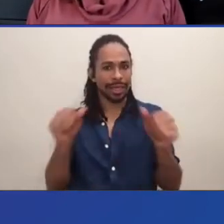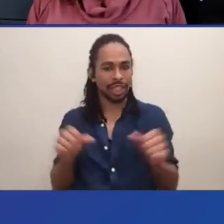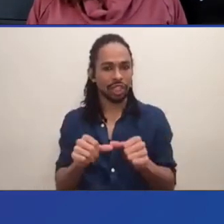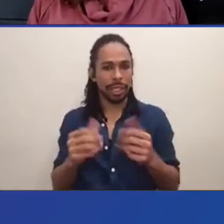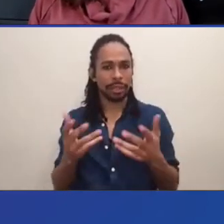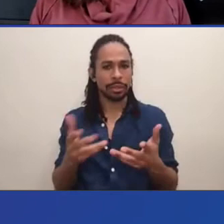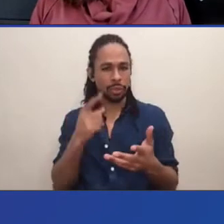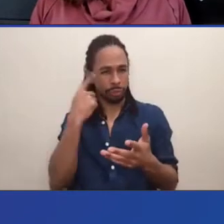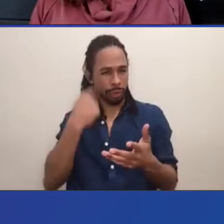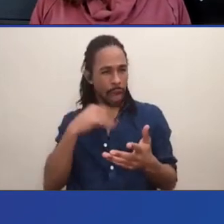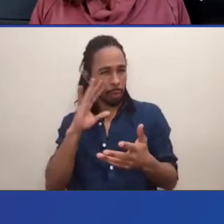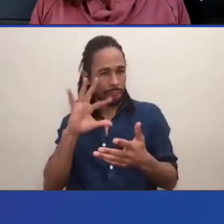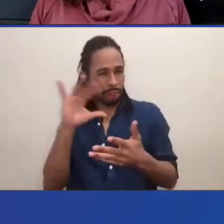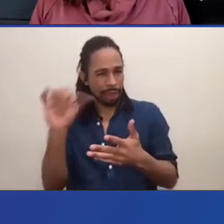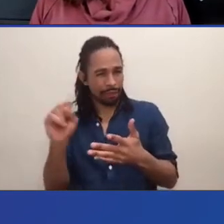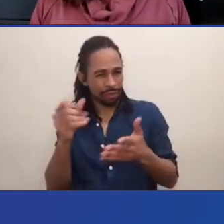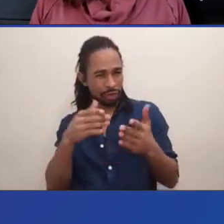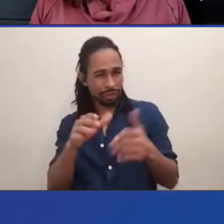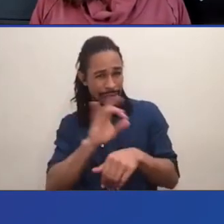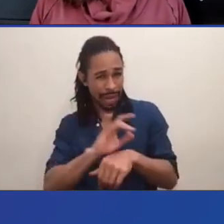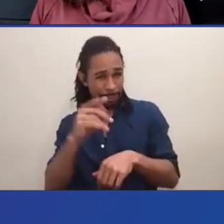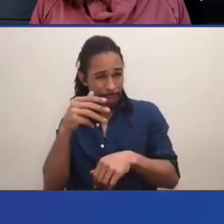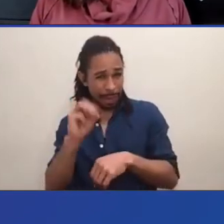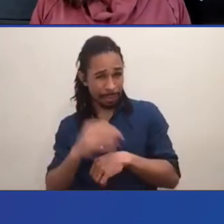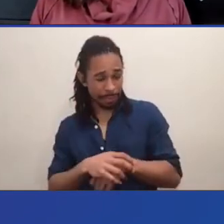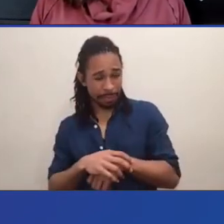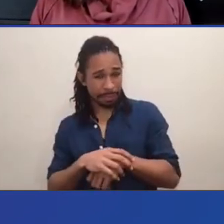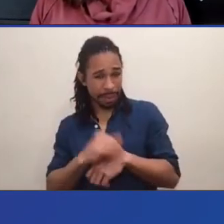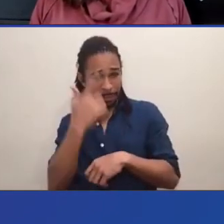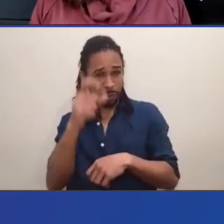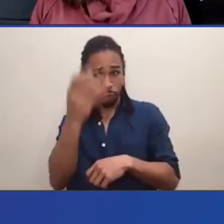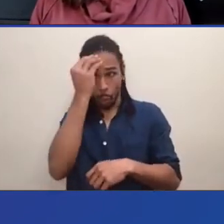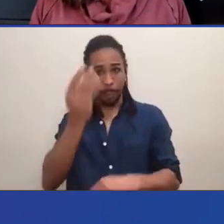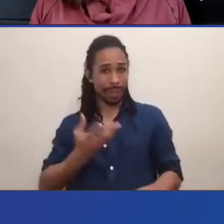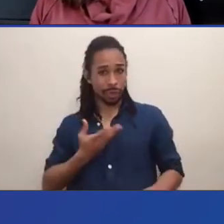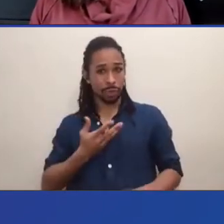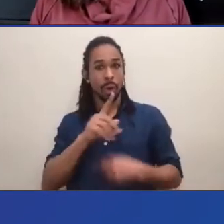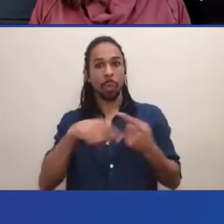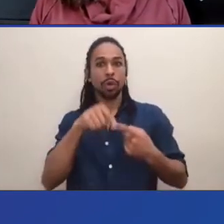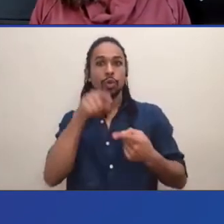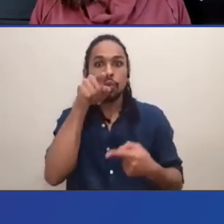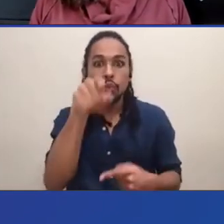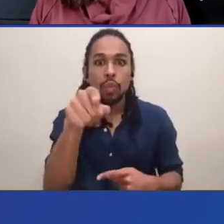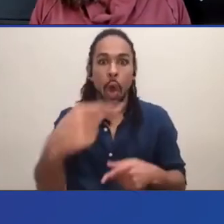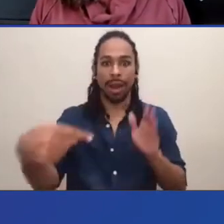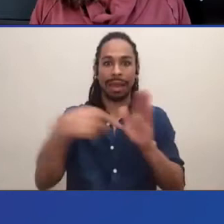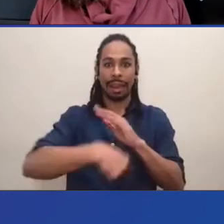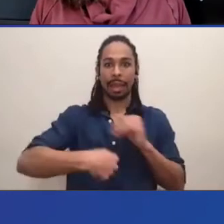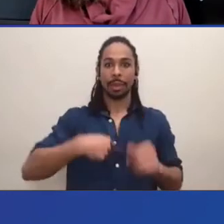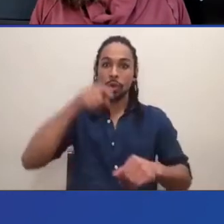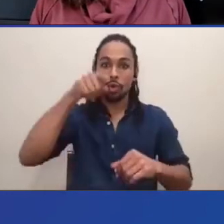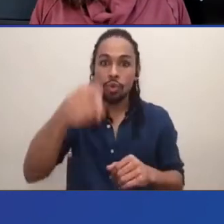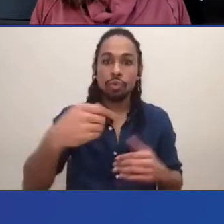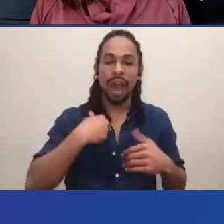going to leave the streets at 8? Because you told me to, when you're the one killing me, when you're the one with a gun to my